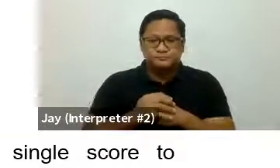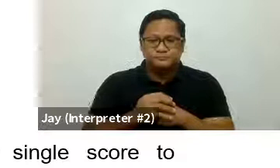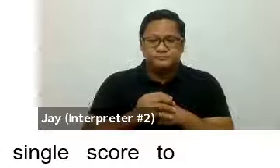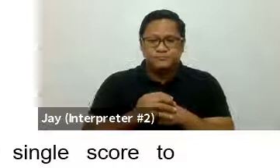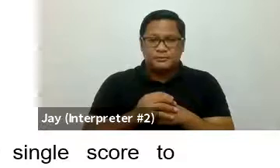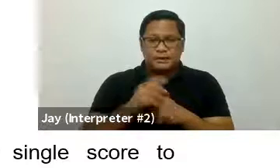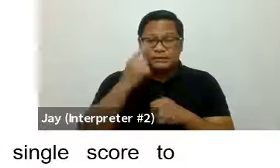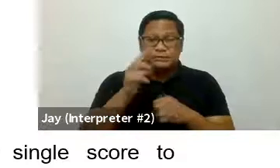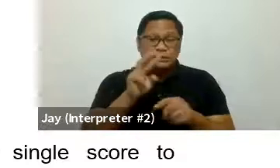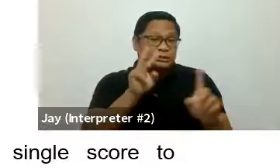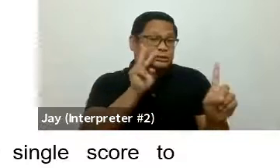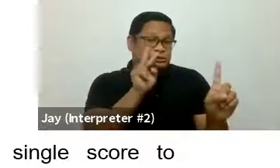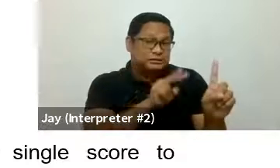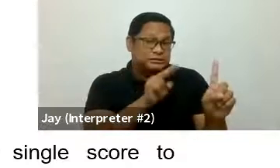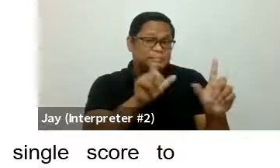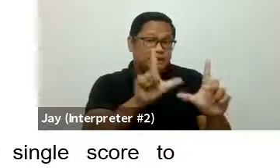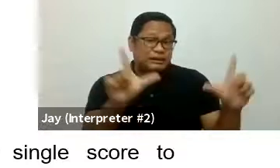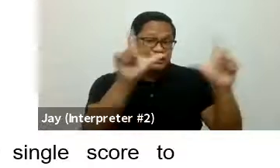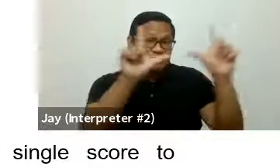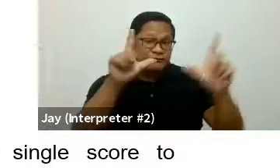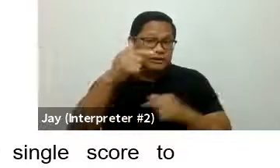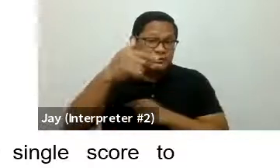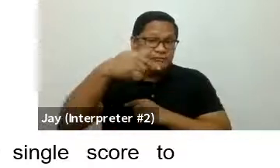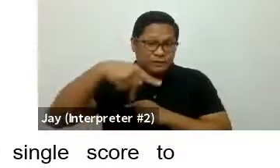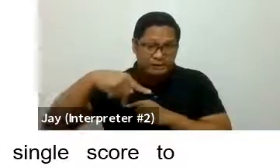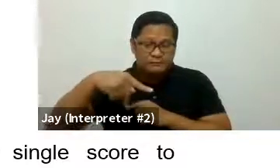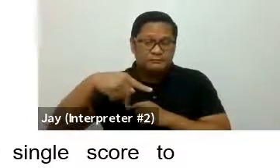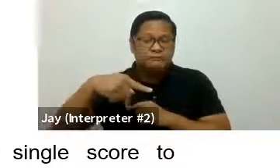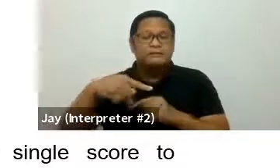for you to see the level of gap and supply,